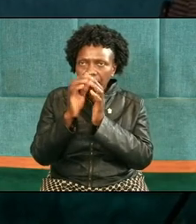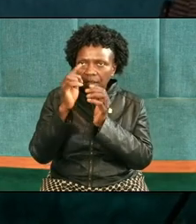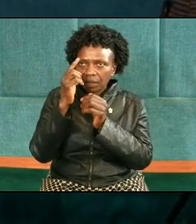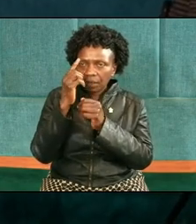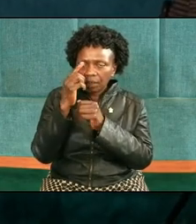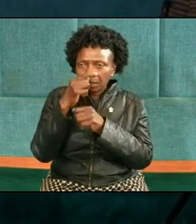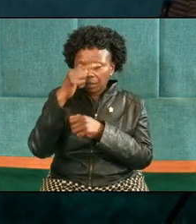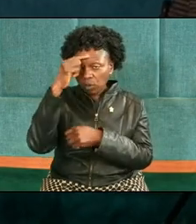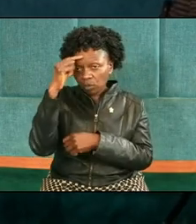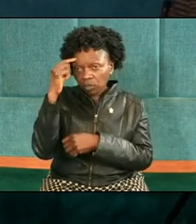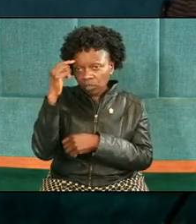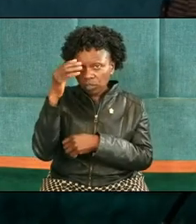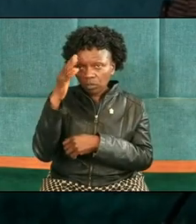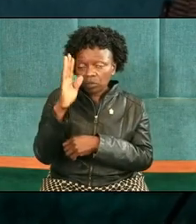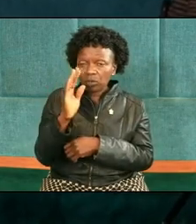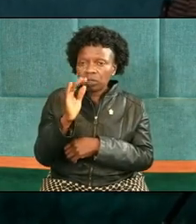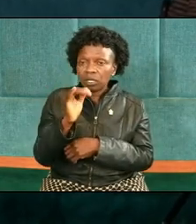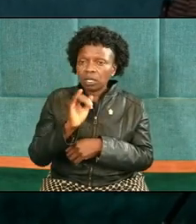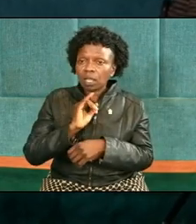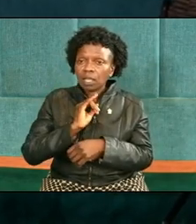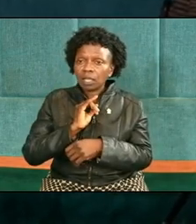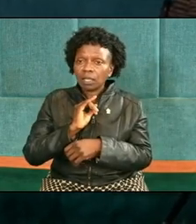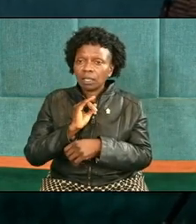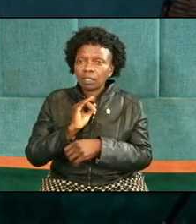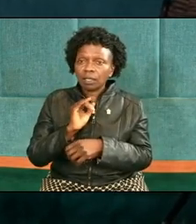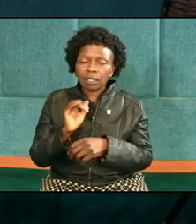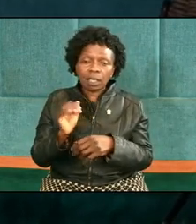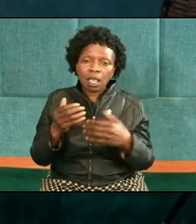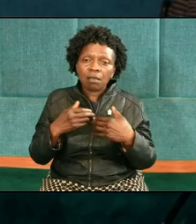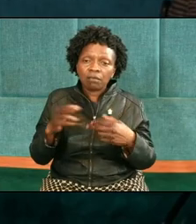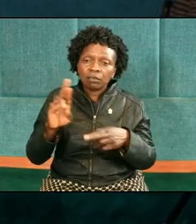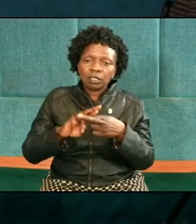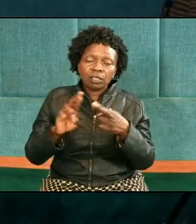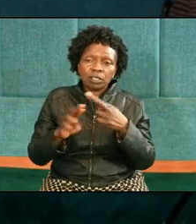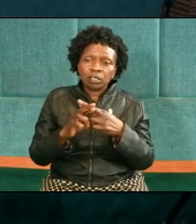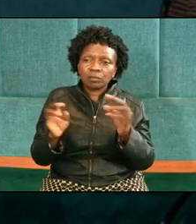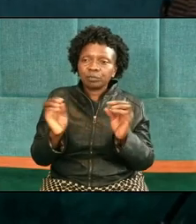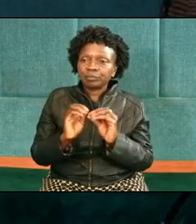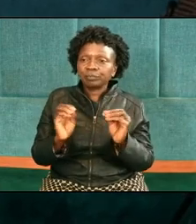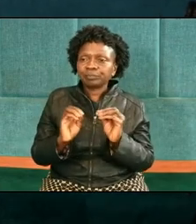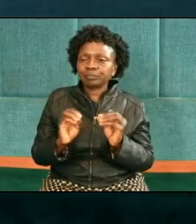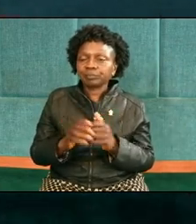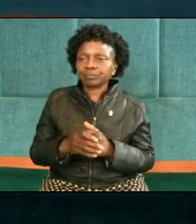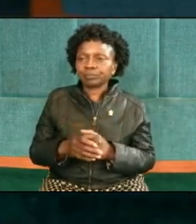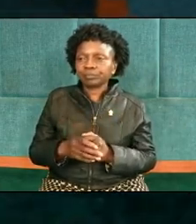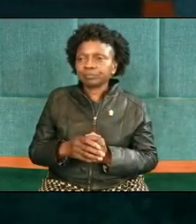because God and I have no relationship.